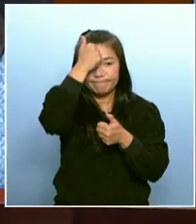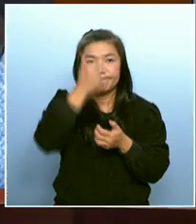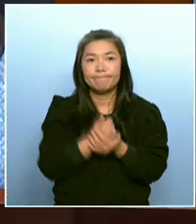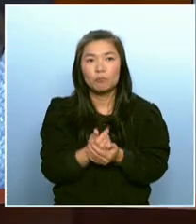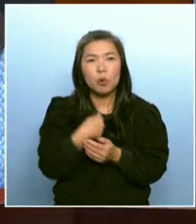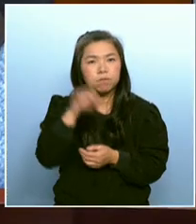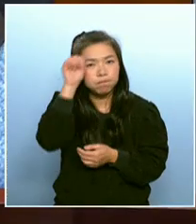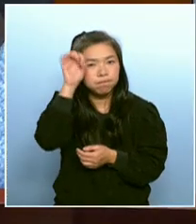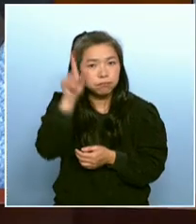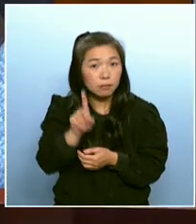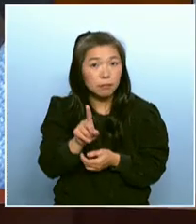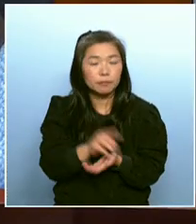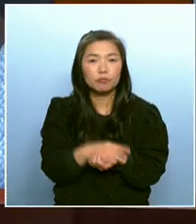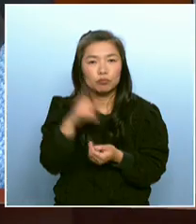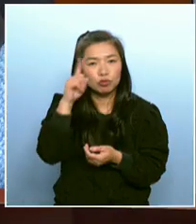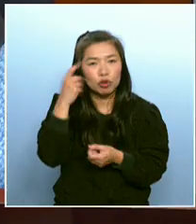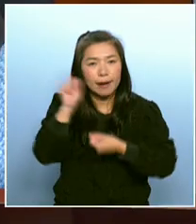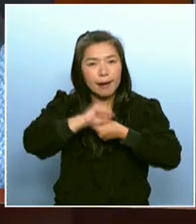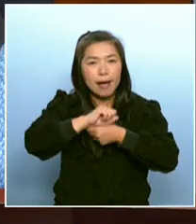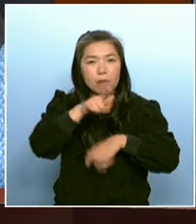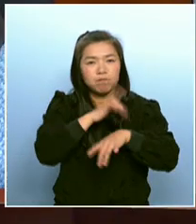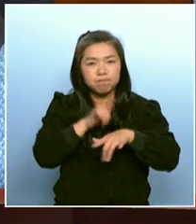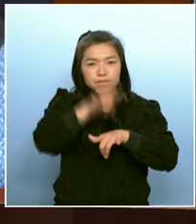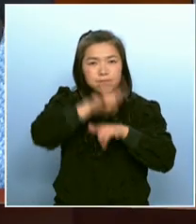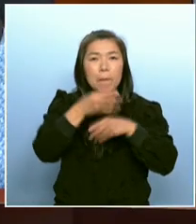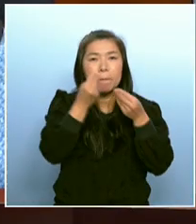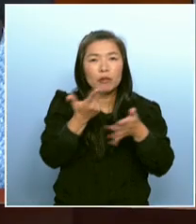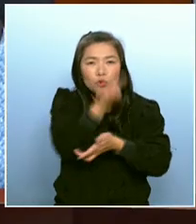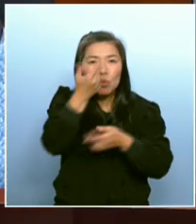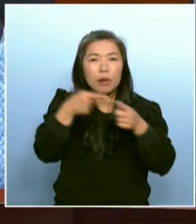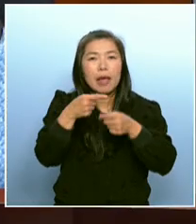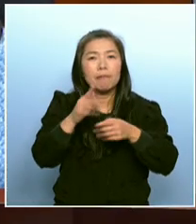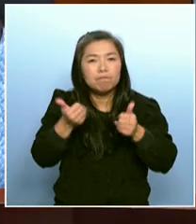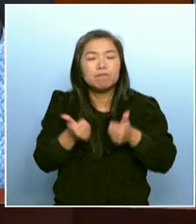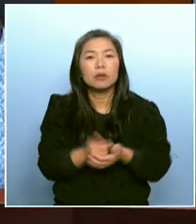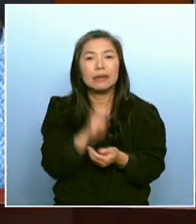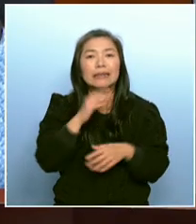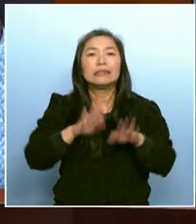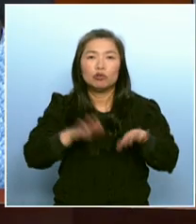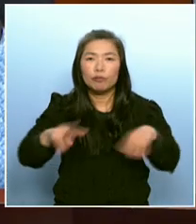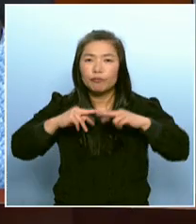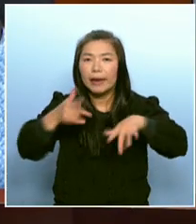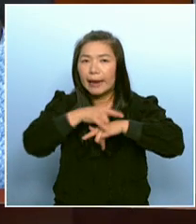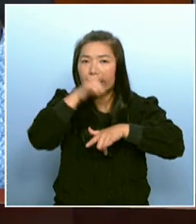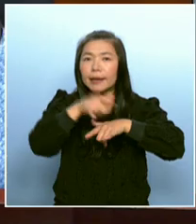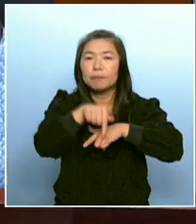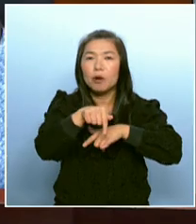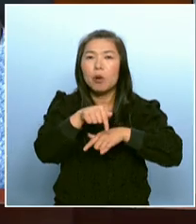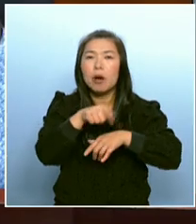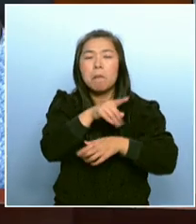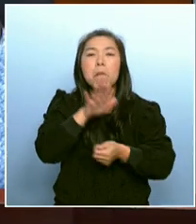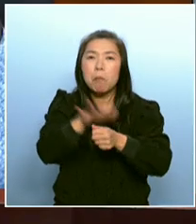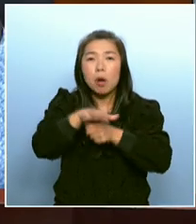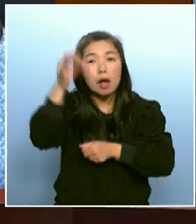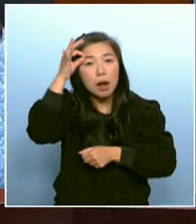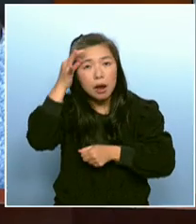Thank you, Chair. My comment is that we should expand the scope of this program to cover